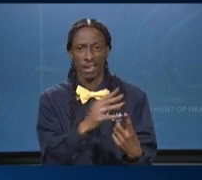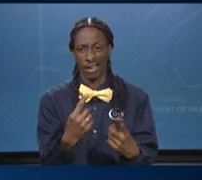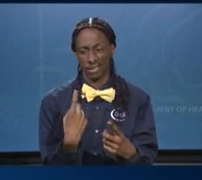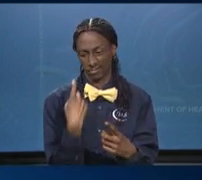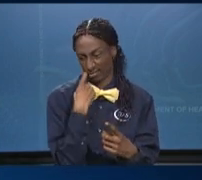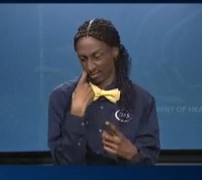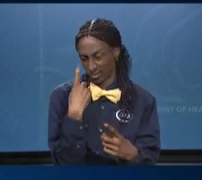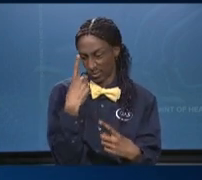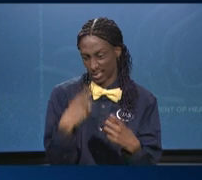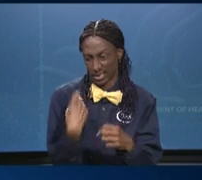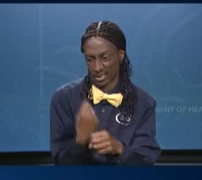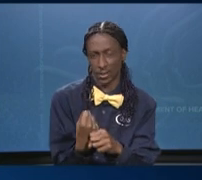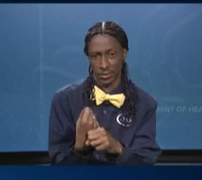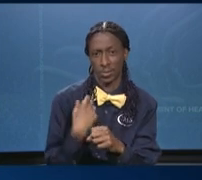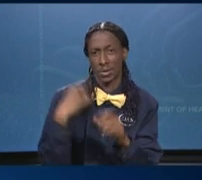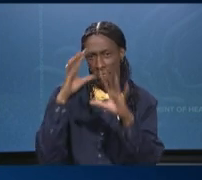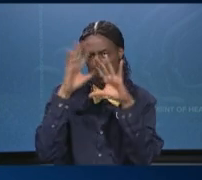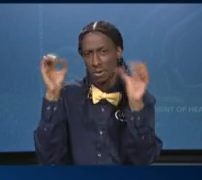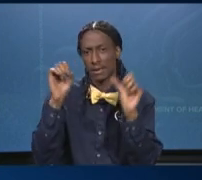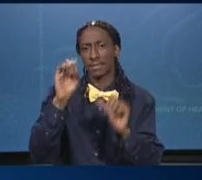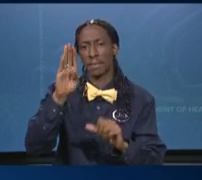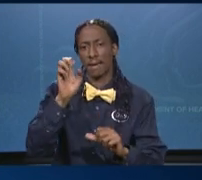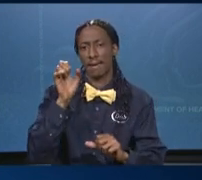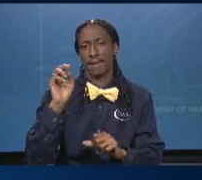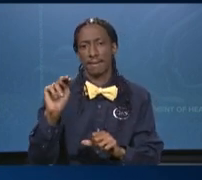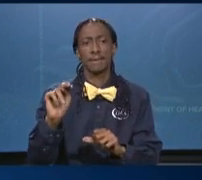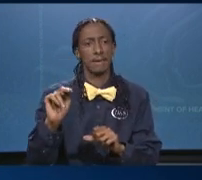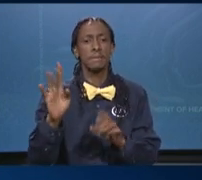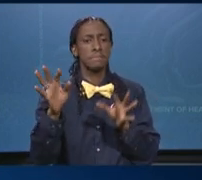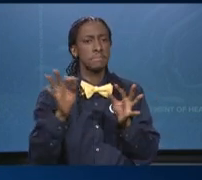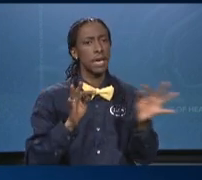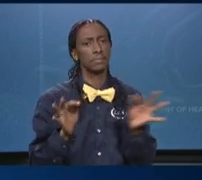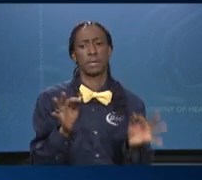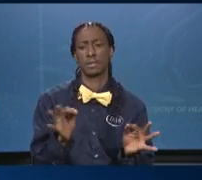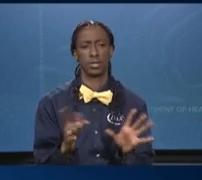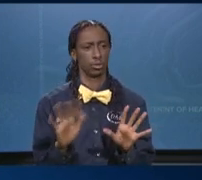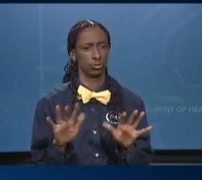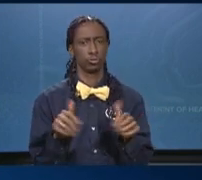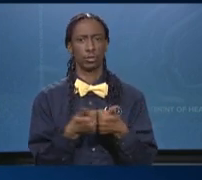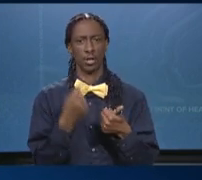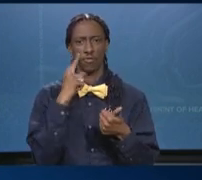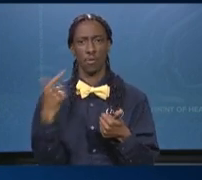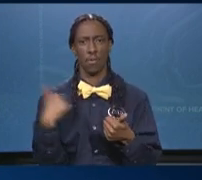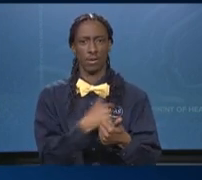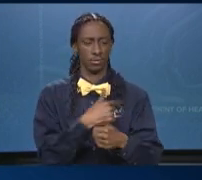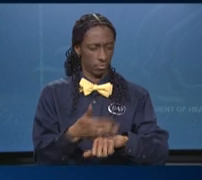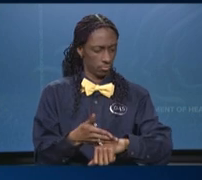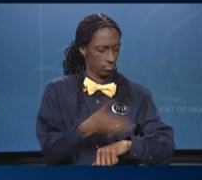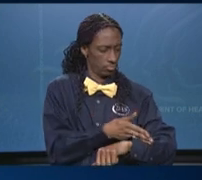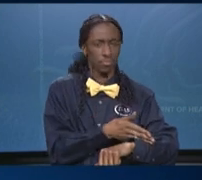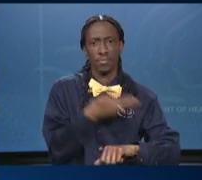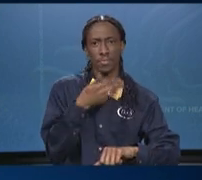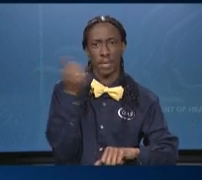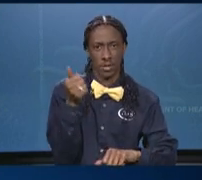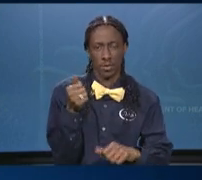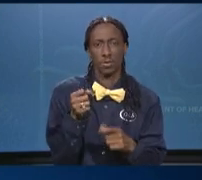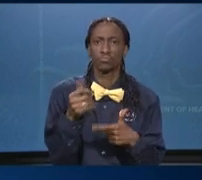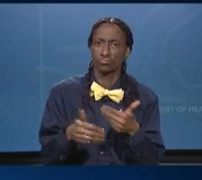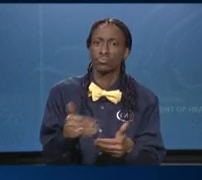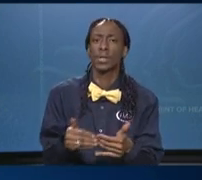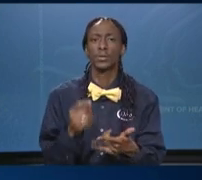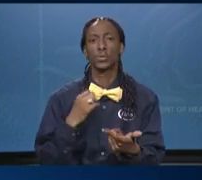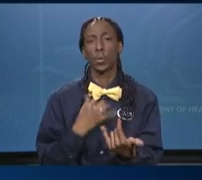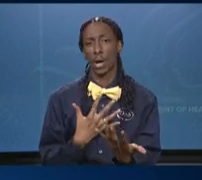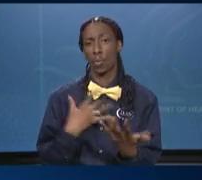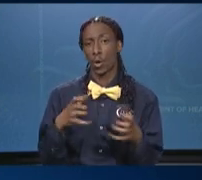that President Biden laid down the challenge for us to do it even better. And so while I'd like